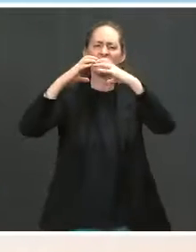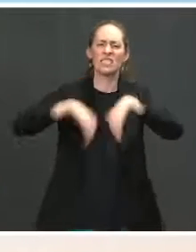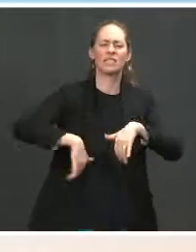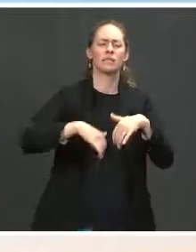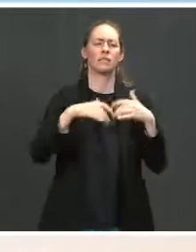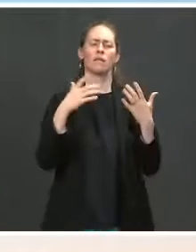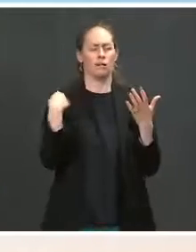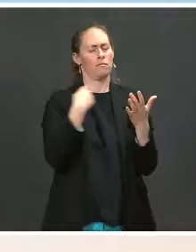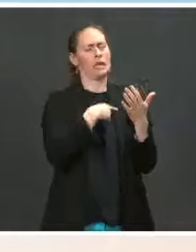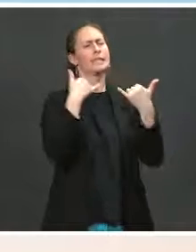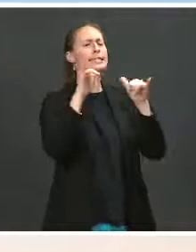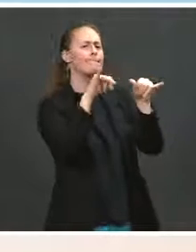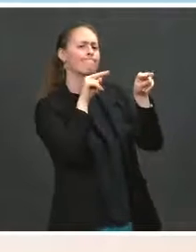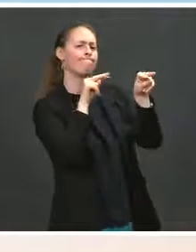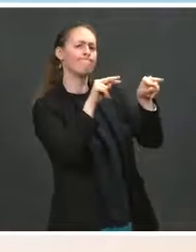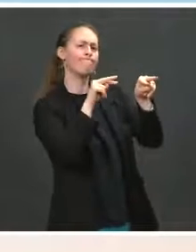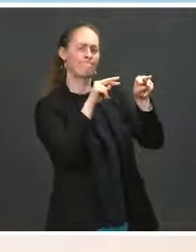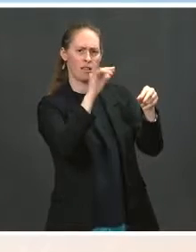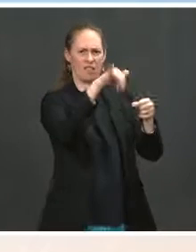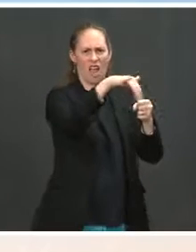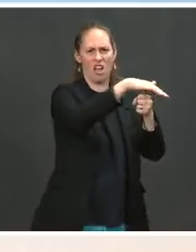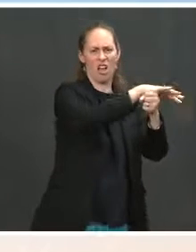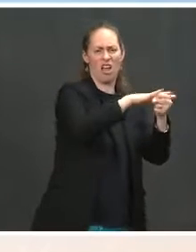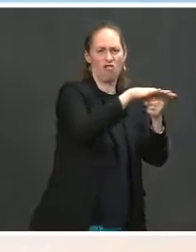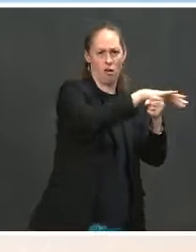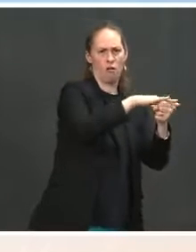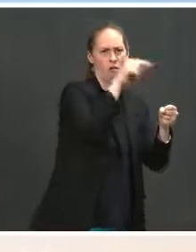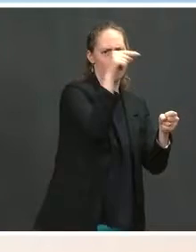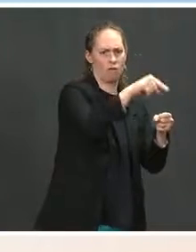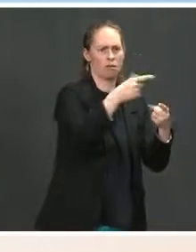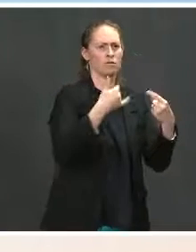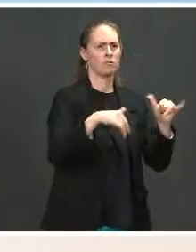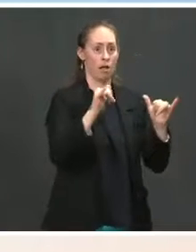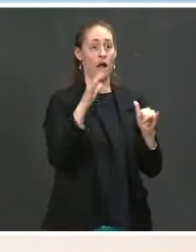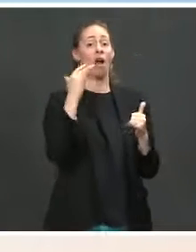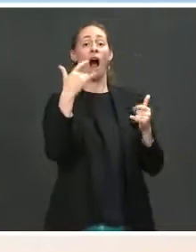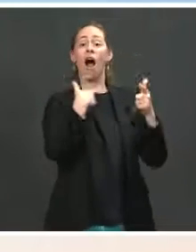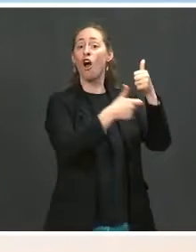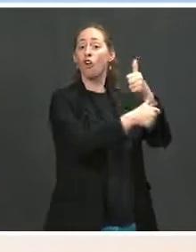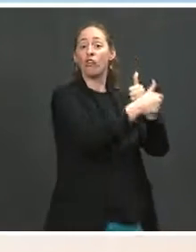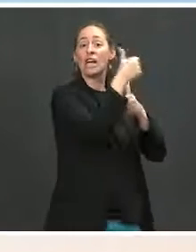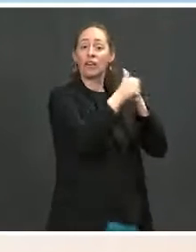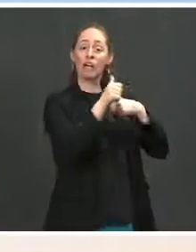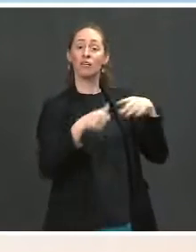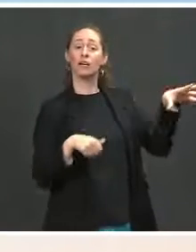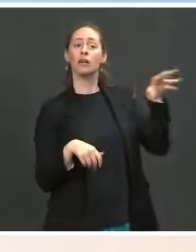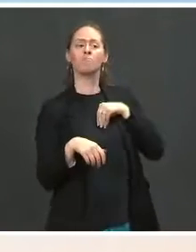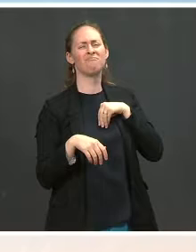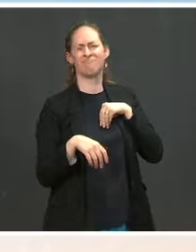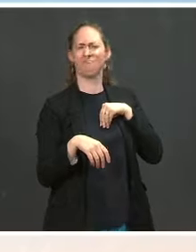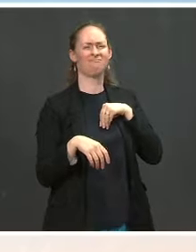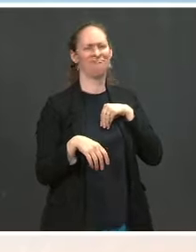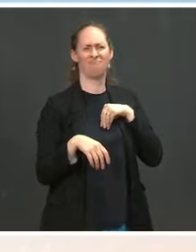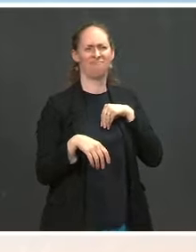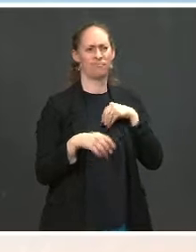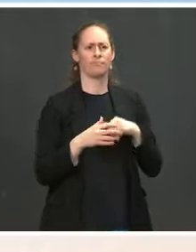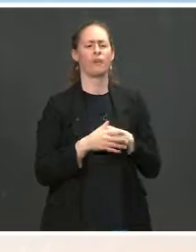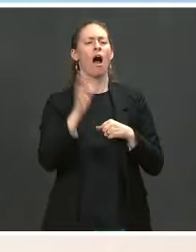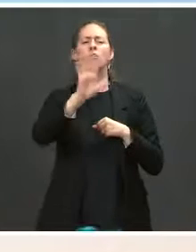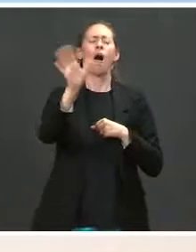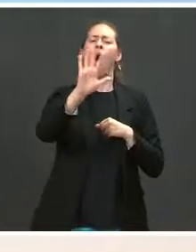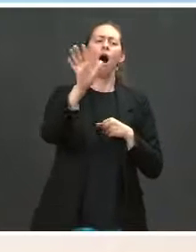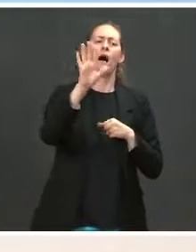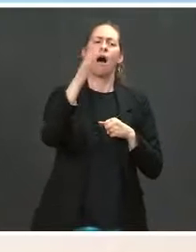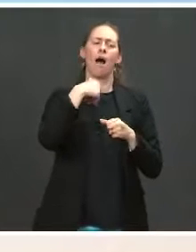monitor things in the region. We're not going to take our threat off of the terrorist threat, take our eyes off, the terrorist threat or any sign